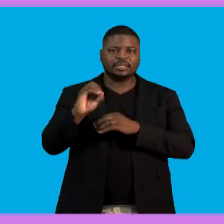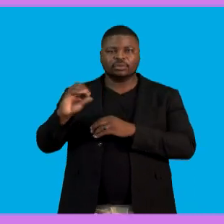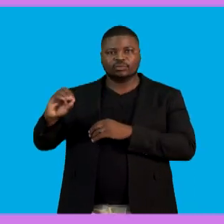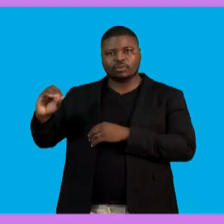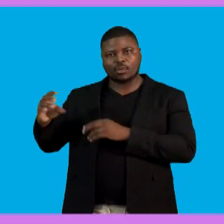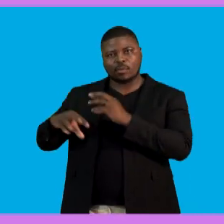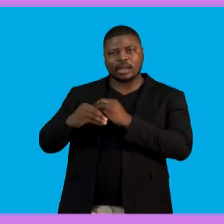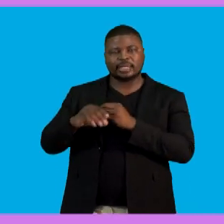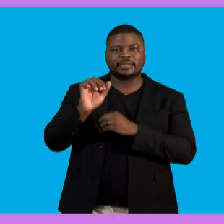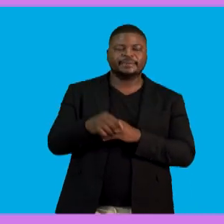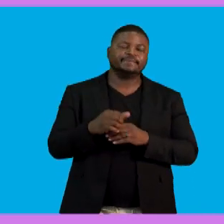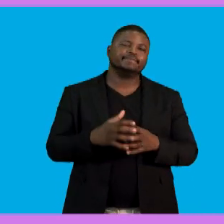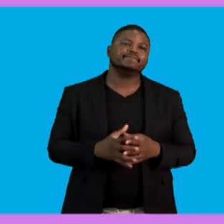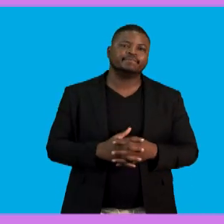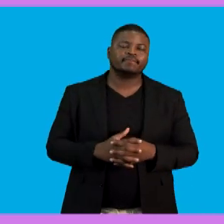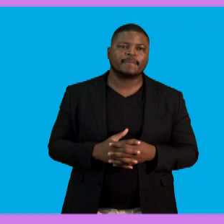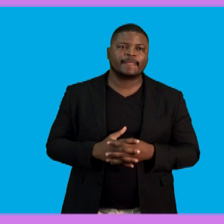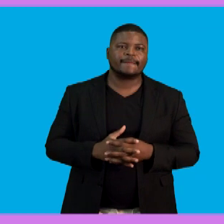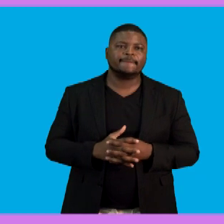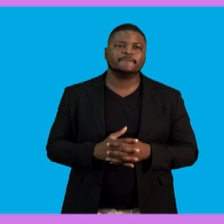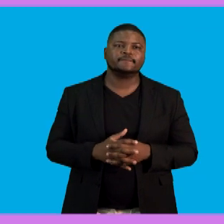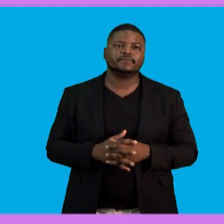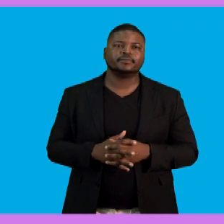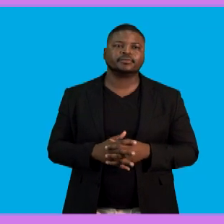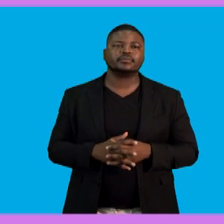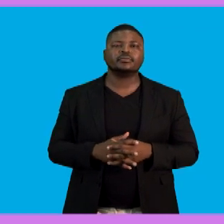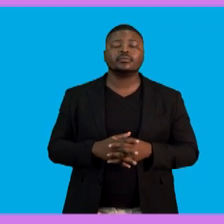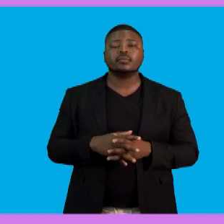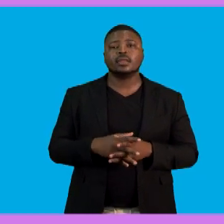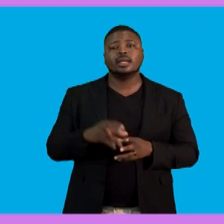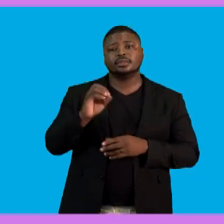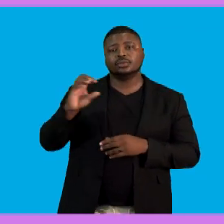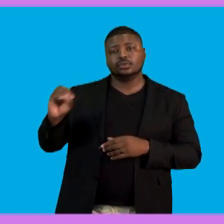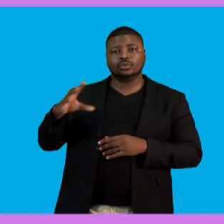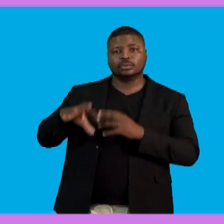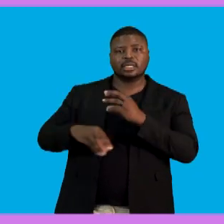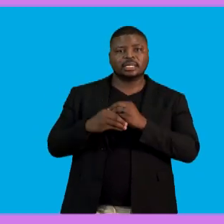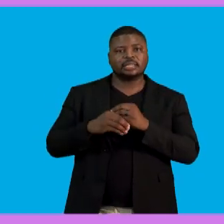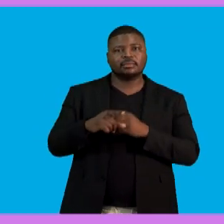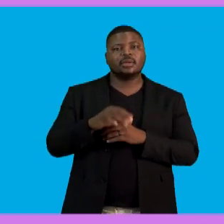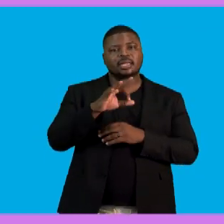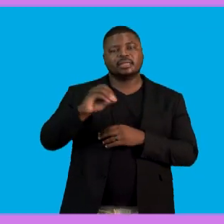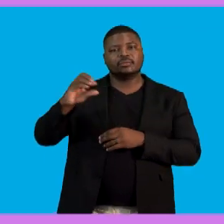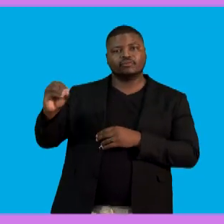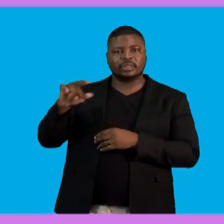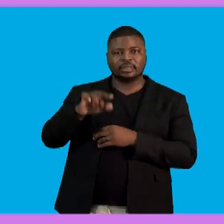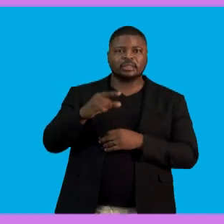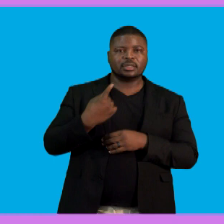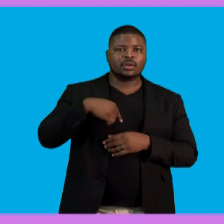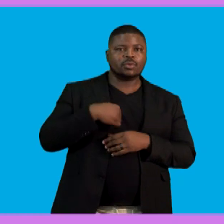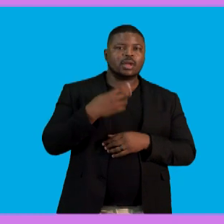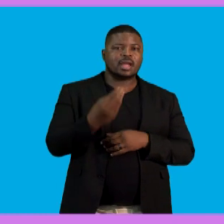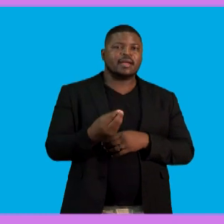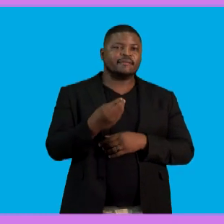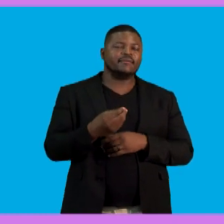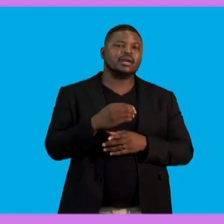1 times multiplied by 35,000 will give us 35,000. So we only add the zeros, which is 3 zeros. Then it means we